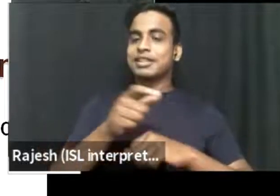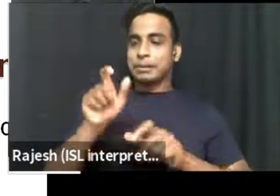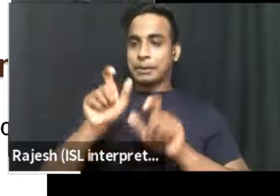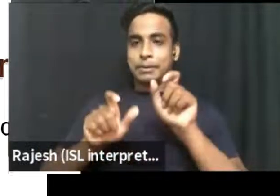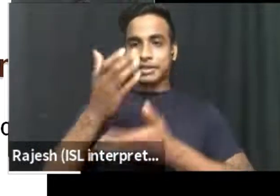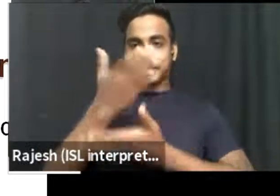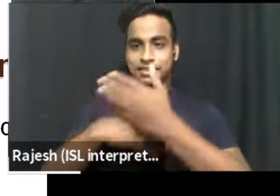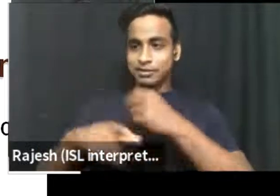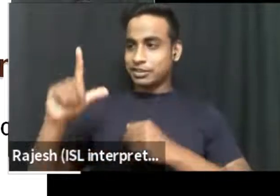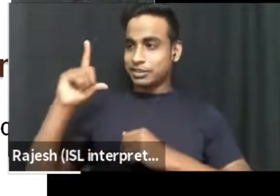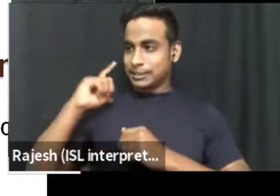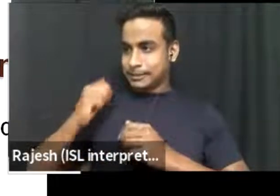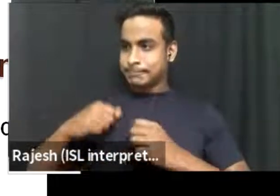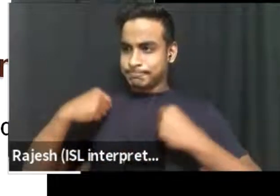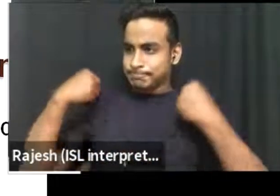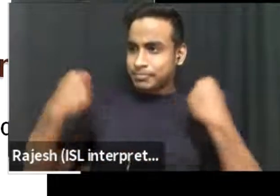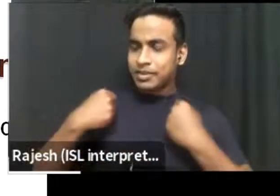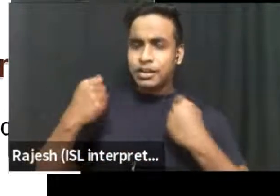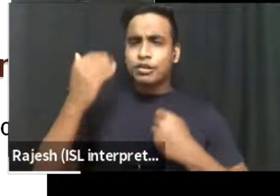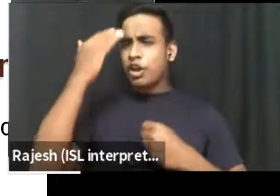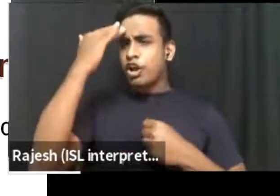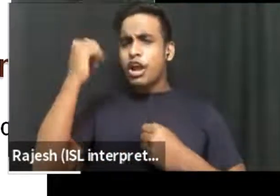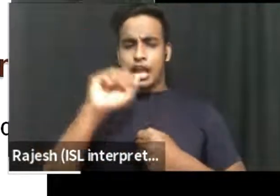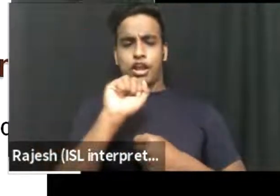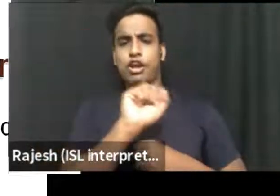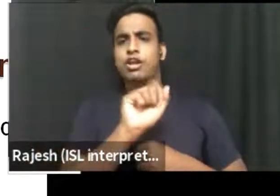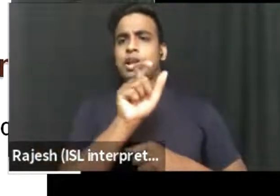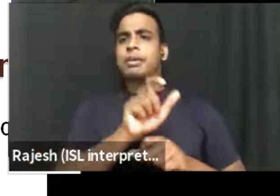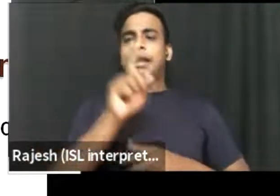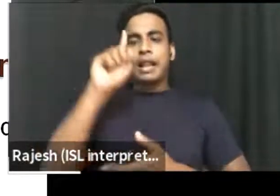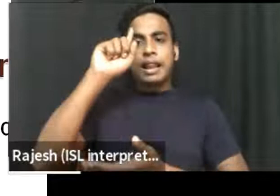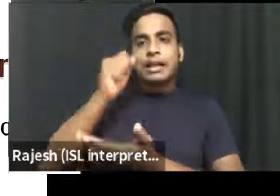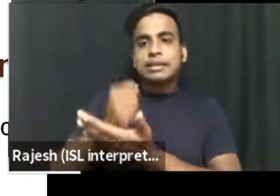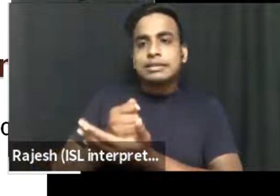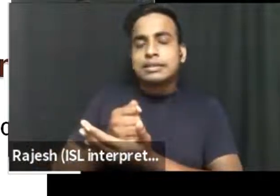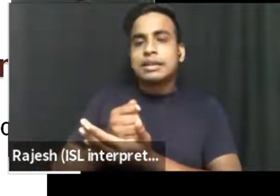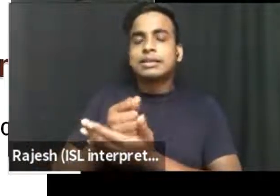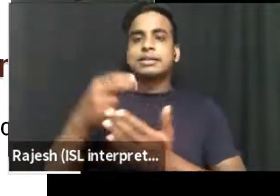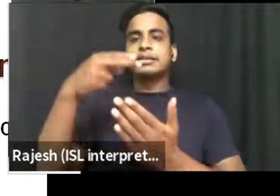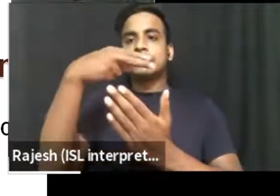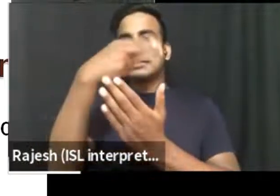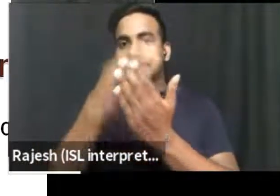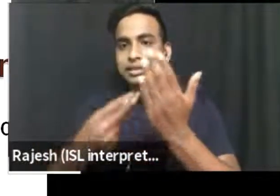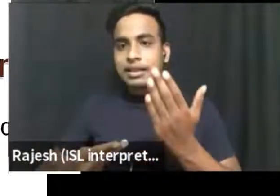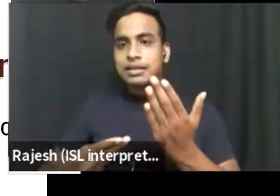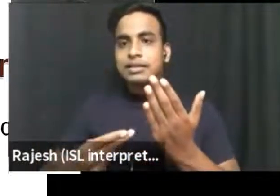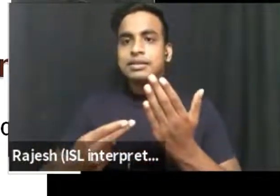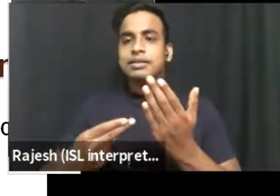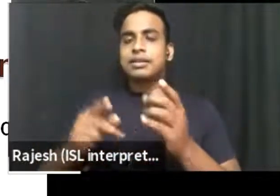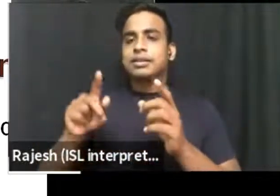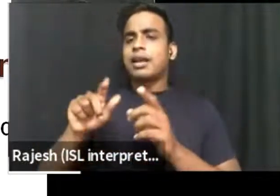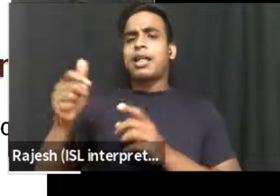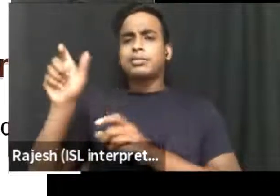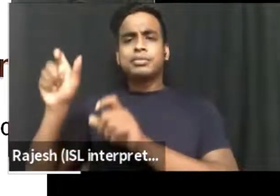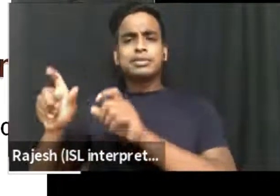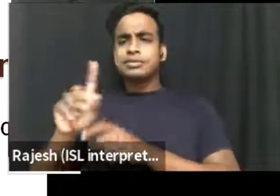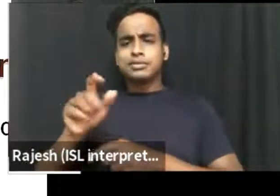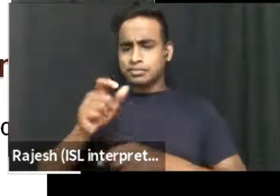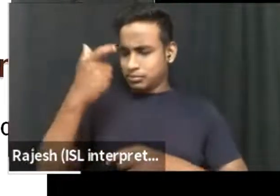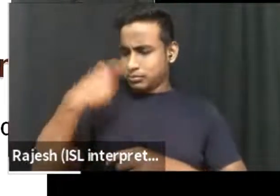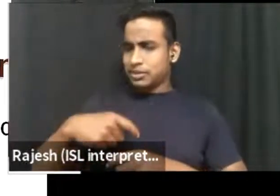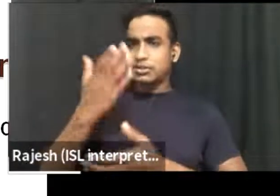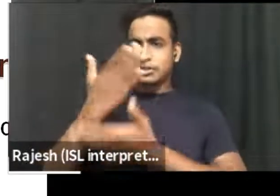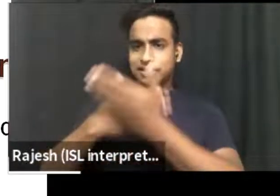are part of the decision-making strategy and design of the program. The program is not designed elsewhere, and